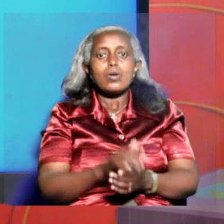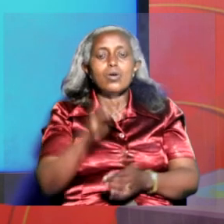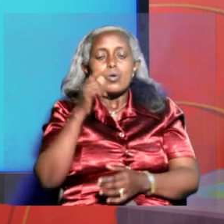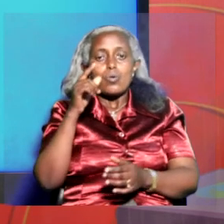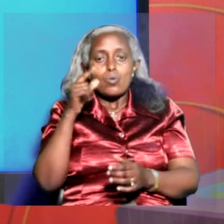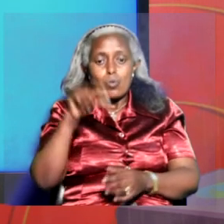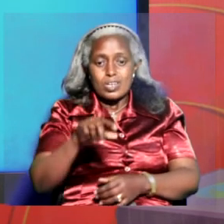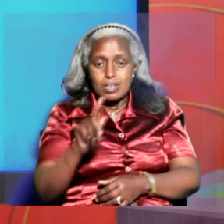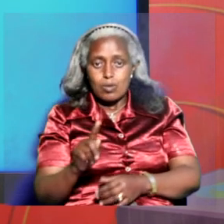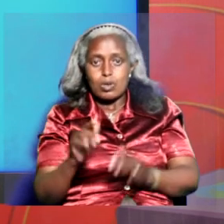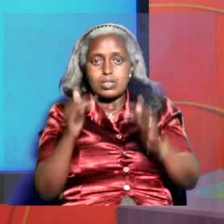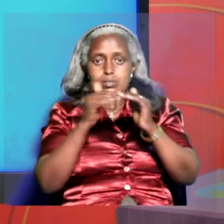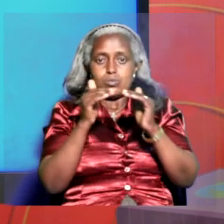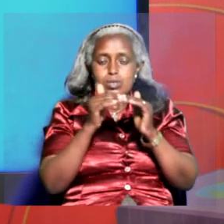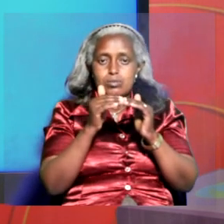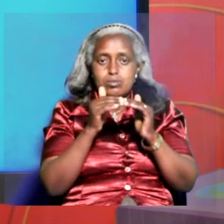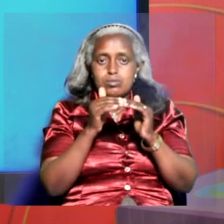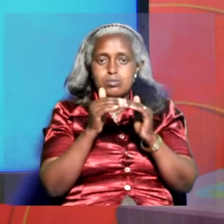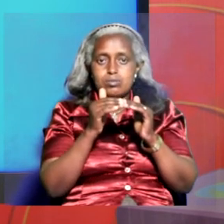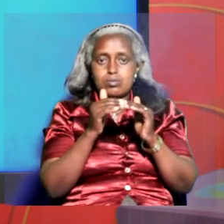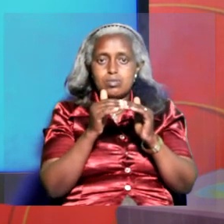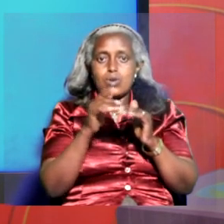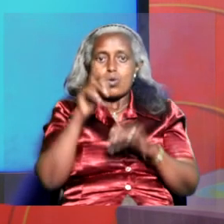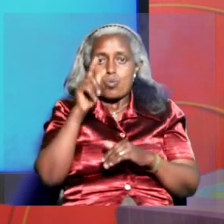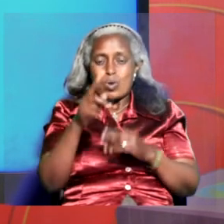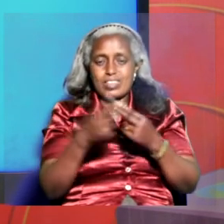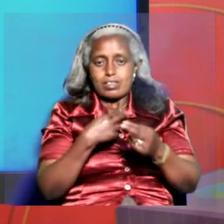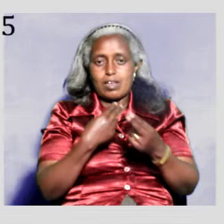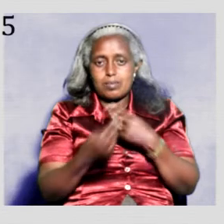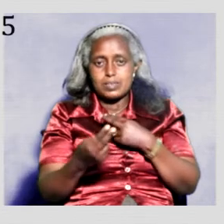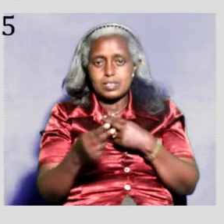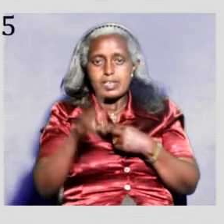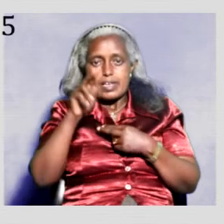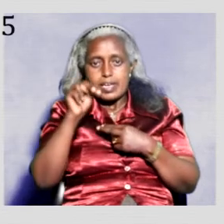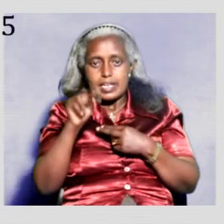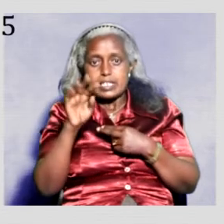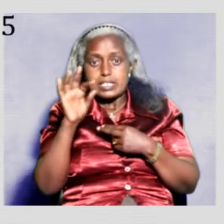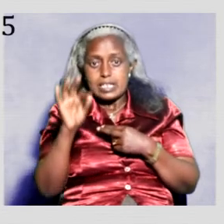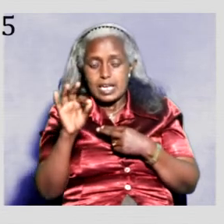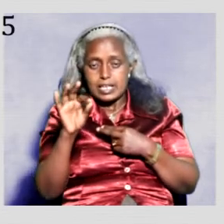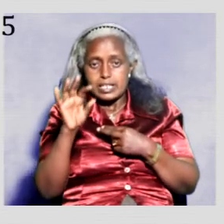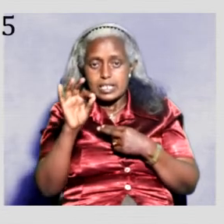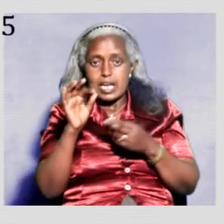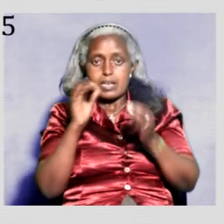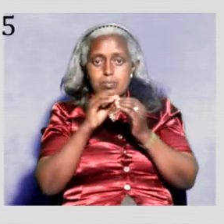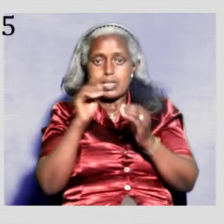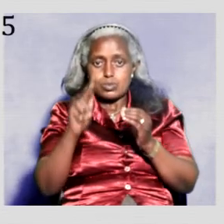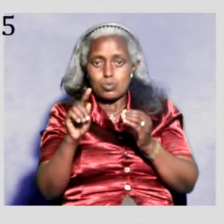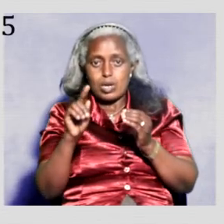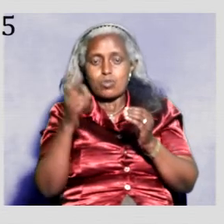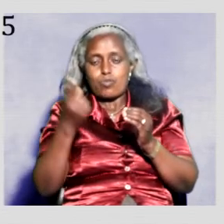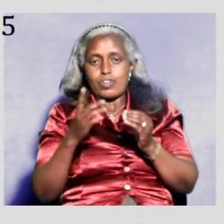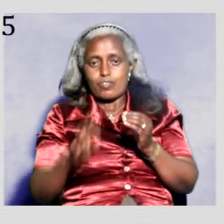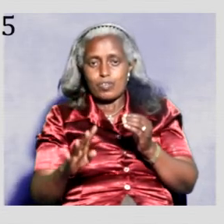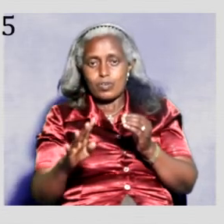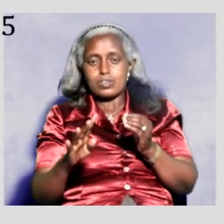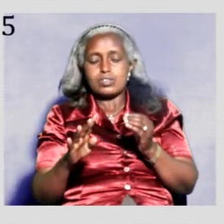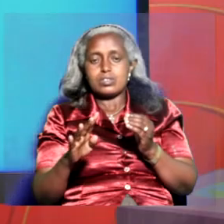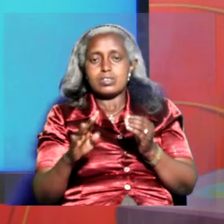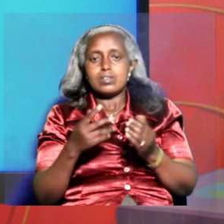Quartile 1, this is equal to 1 times n is this 9 here, 9 plus 1 over 4's